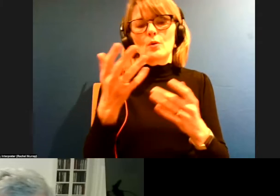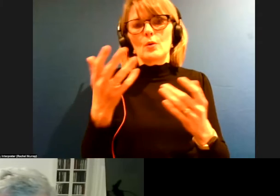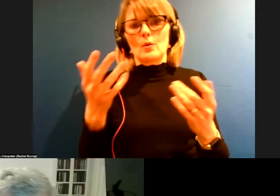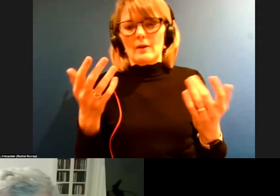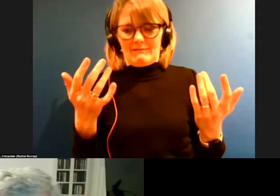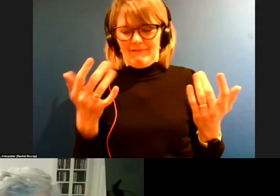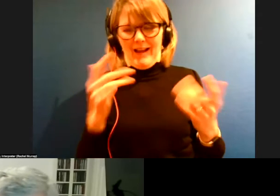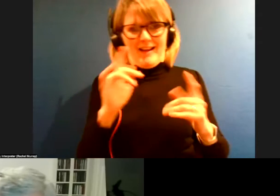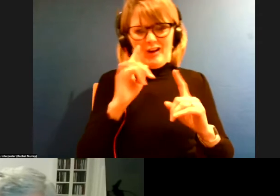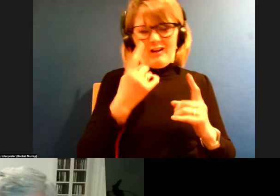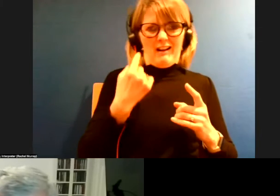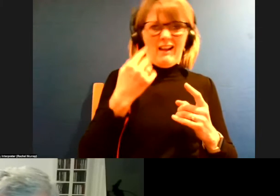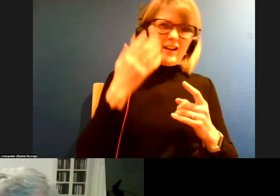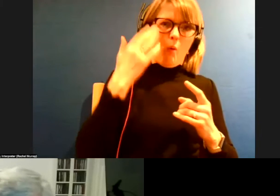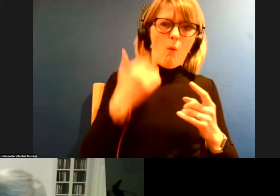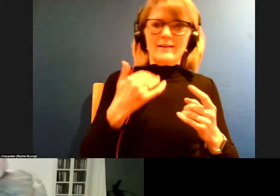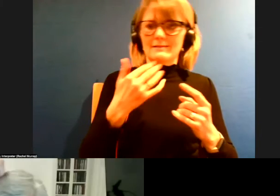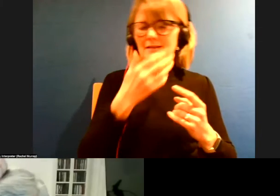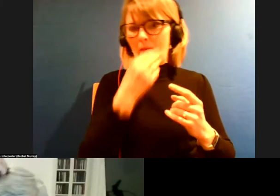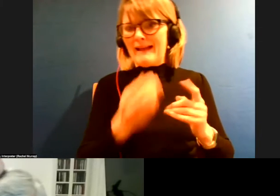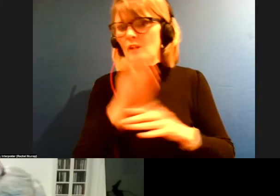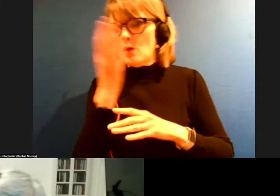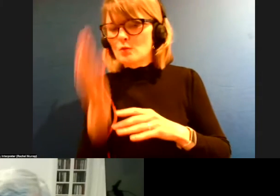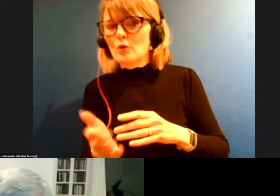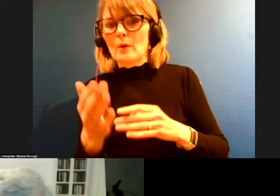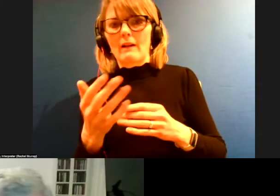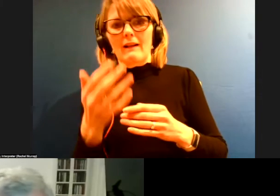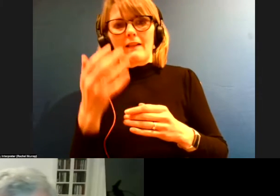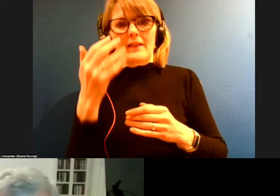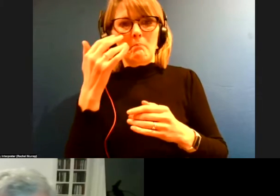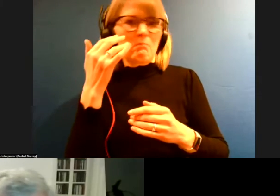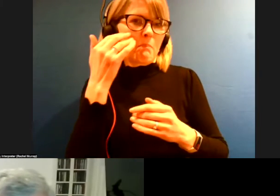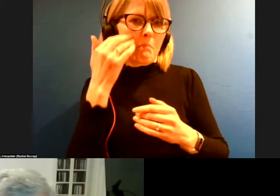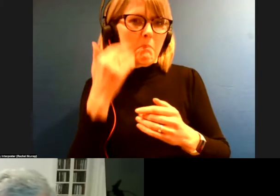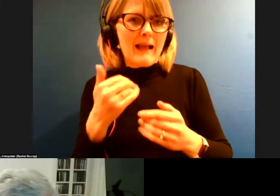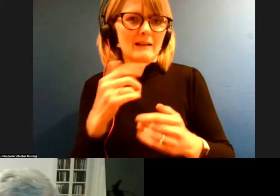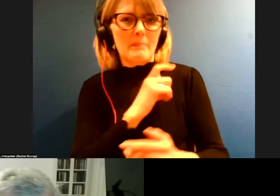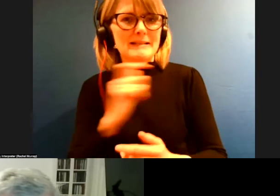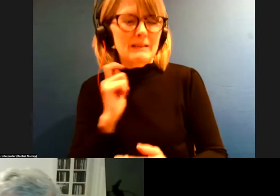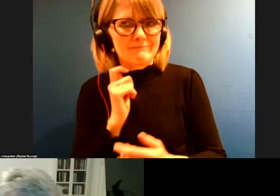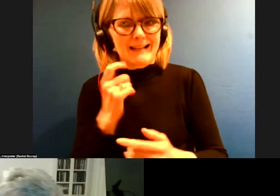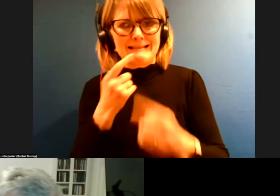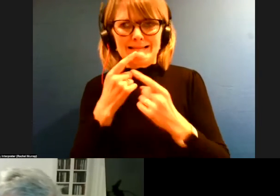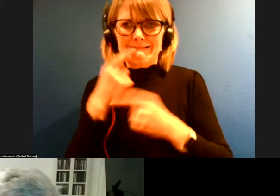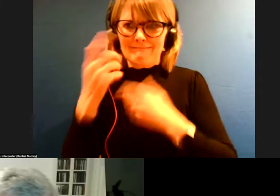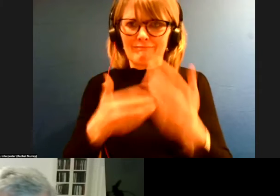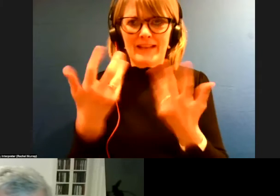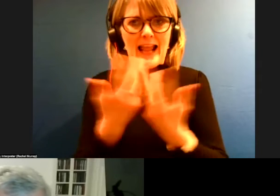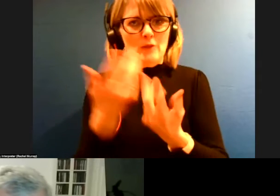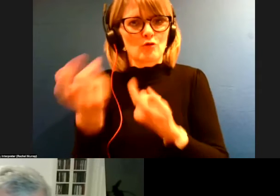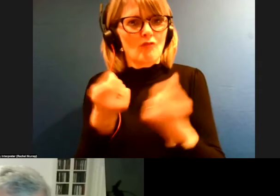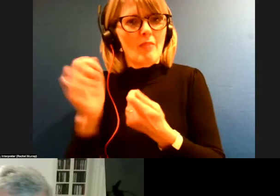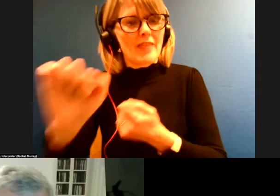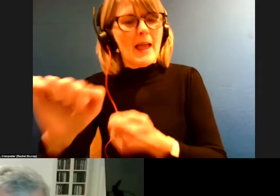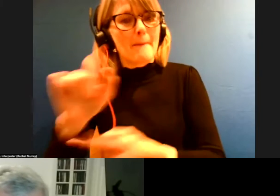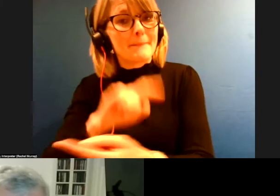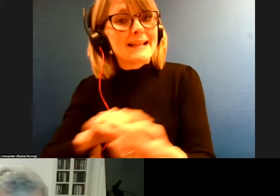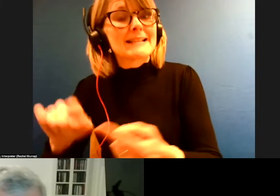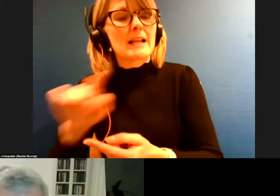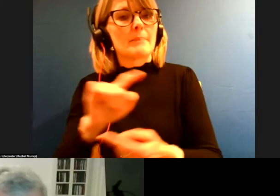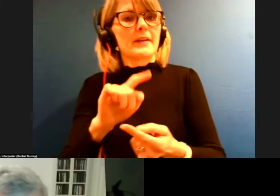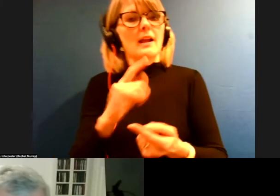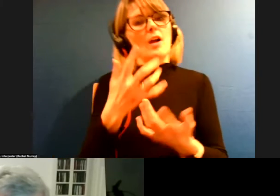telling Black Episcopalians how to run their meeting was not a great there, but I got Michael Curry, and Michael Curry and